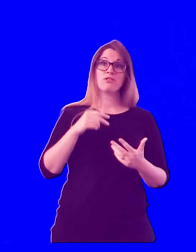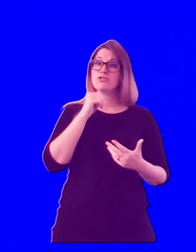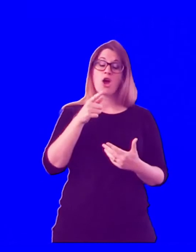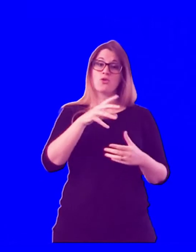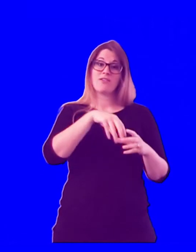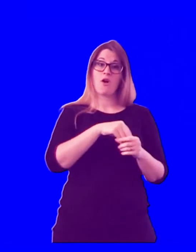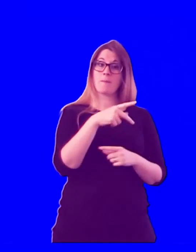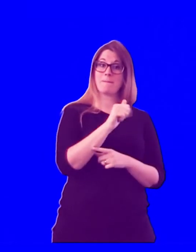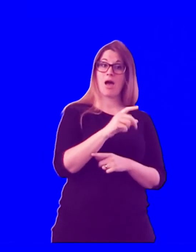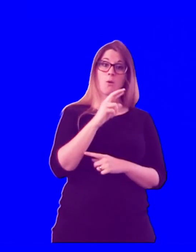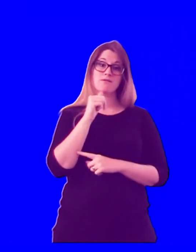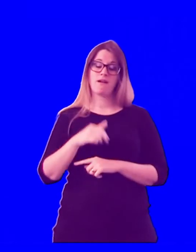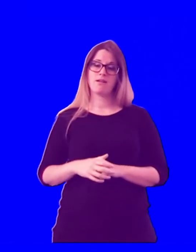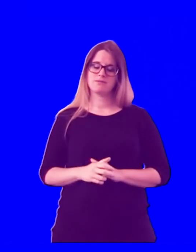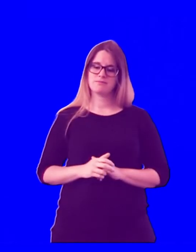PAL.